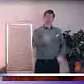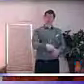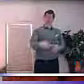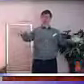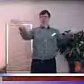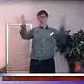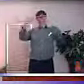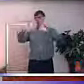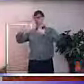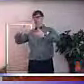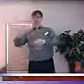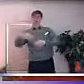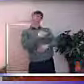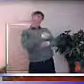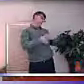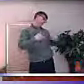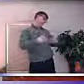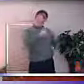by belief.